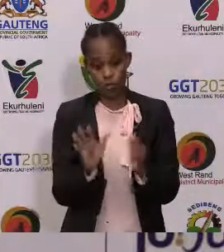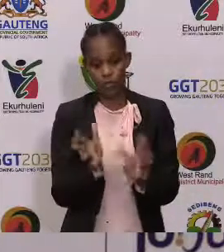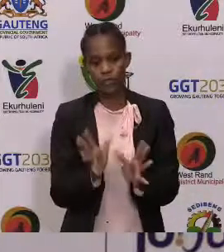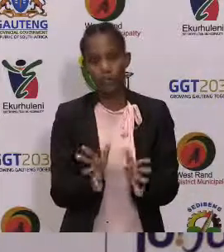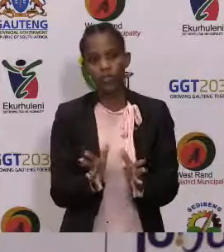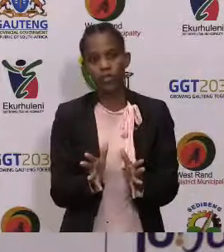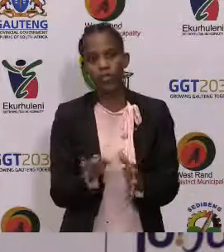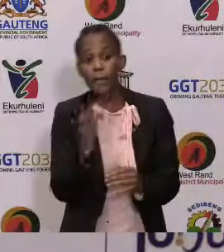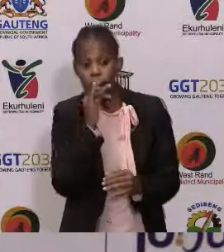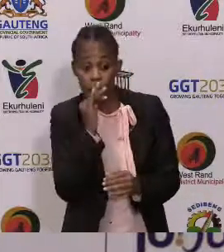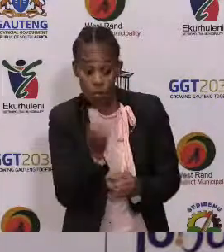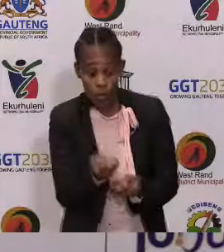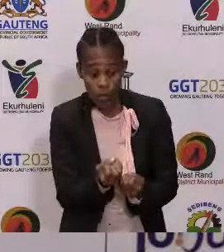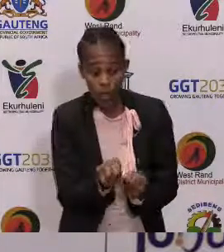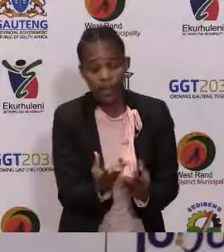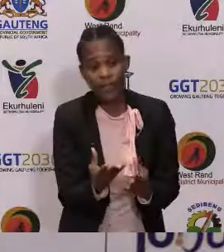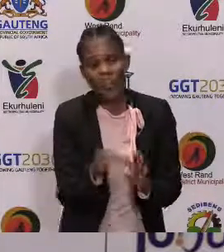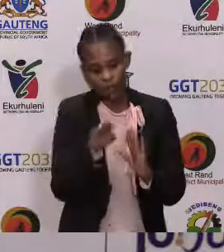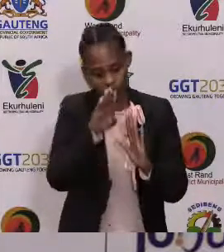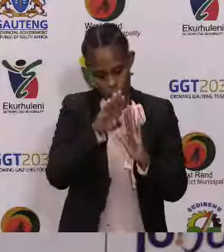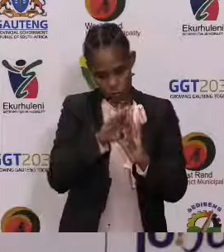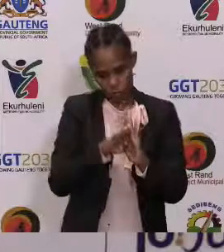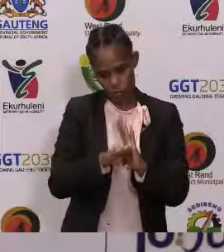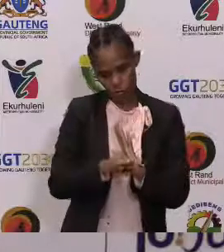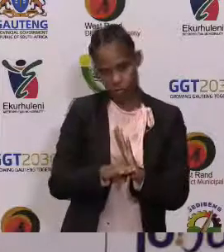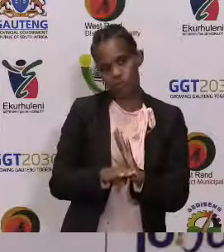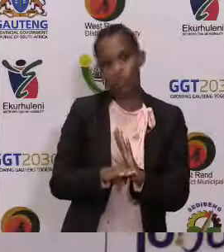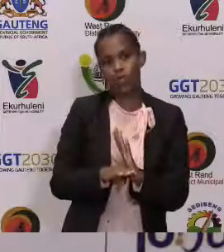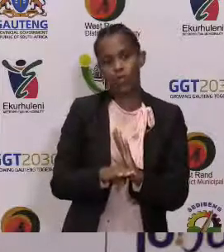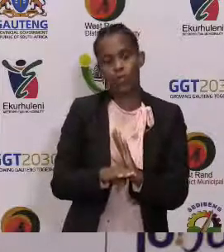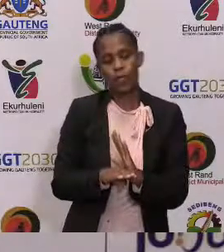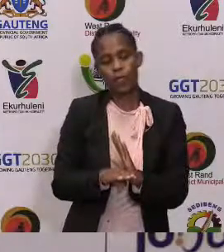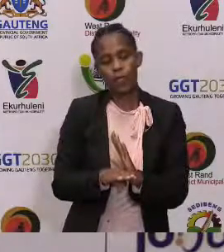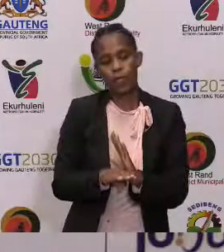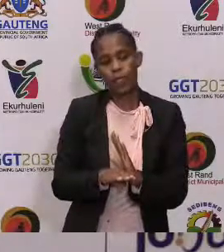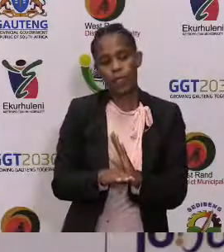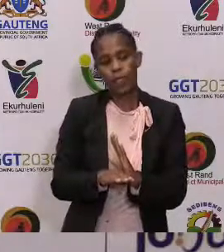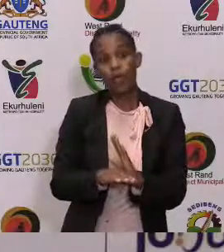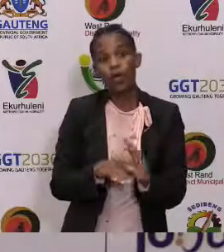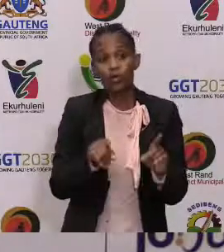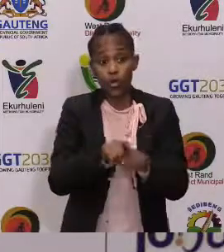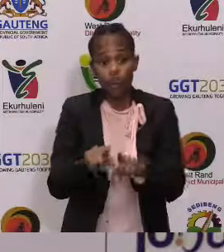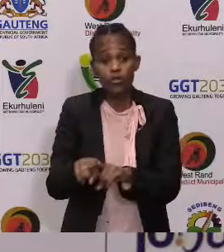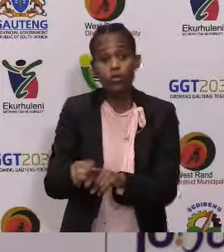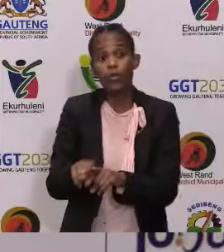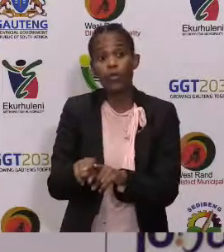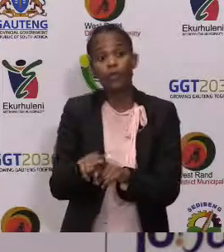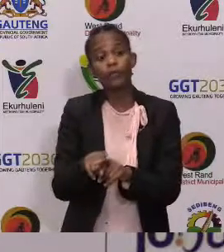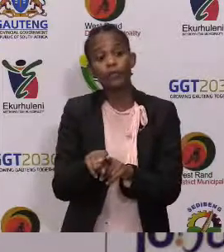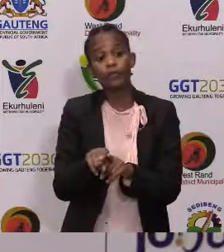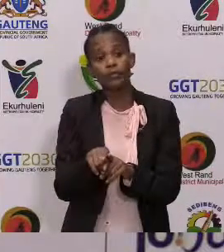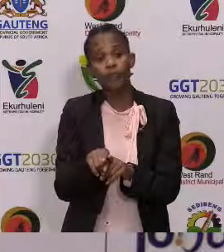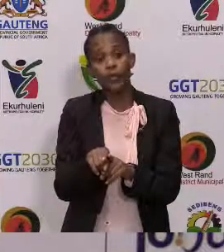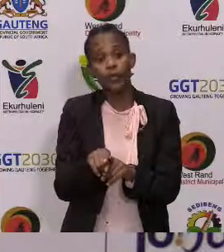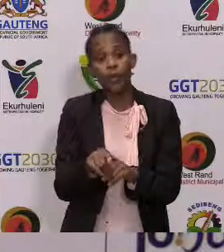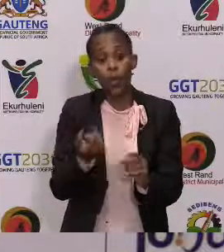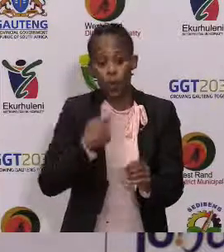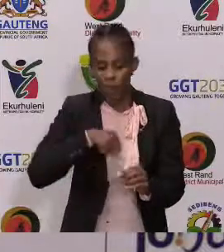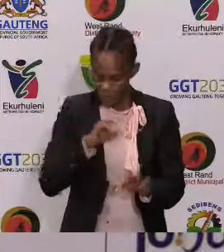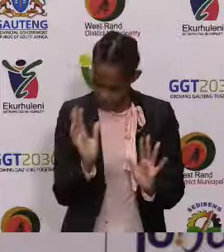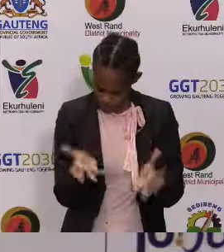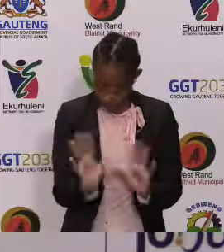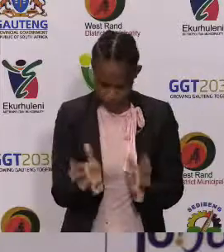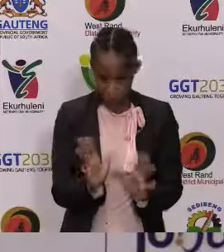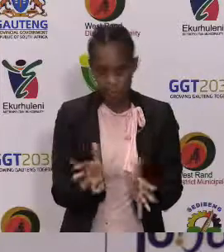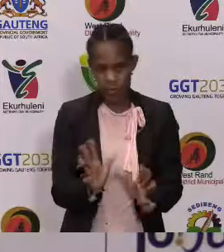services, and then we then decrease within that. But fortunately, as we have already had